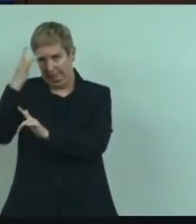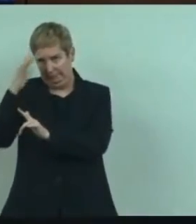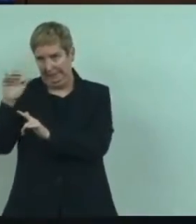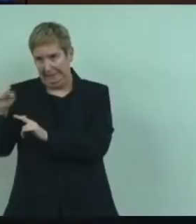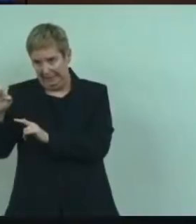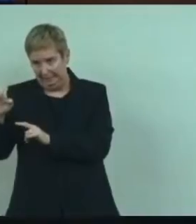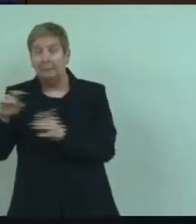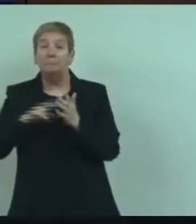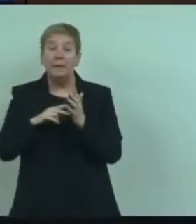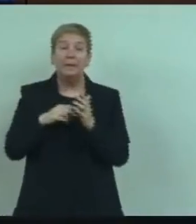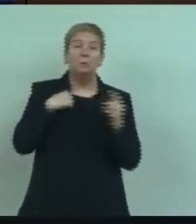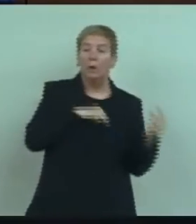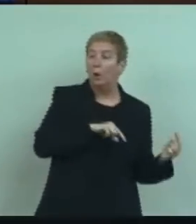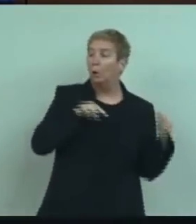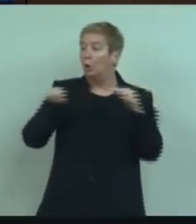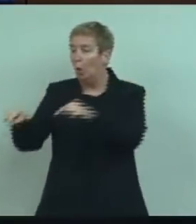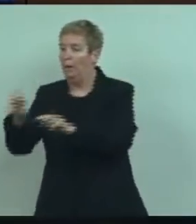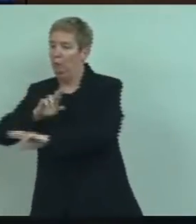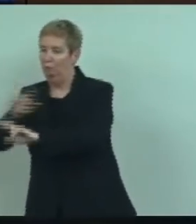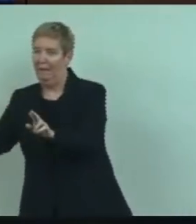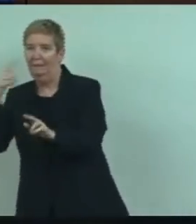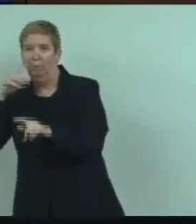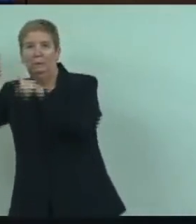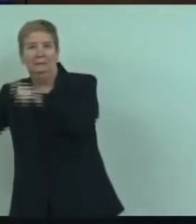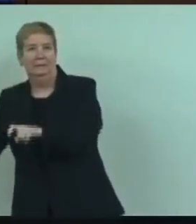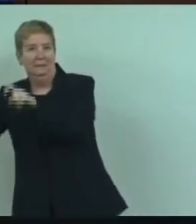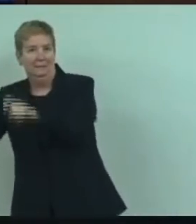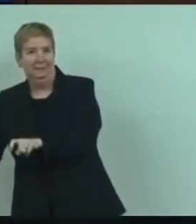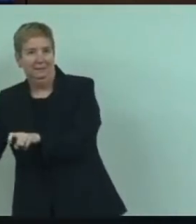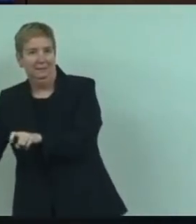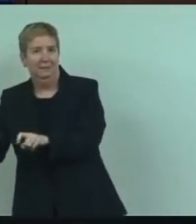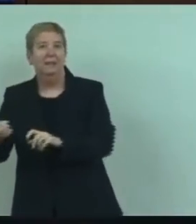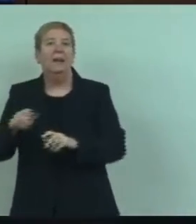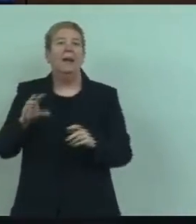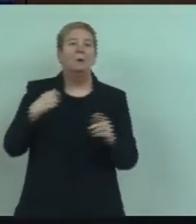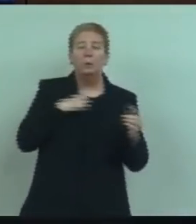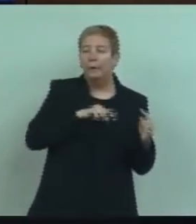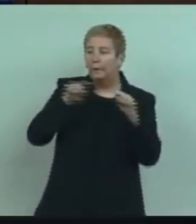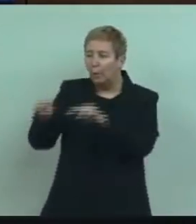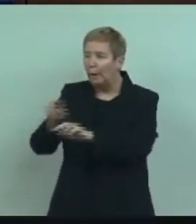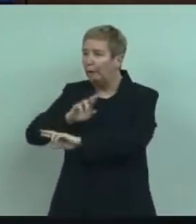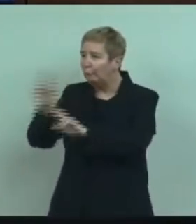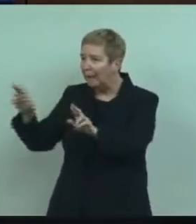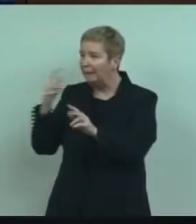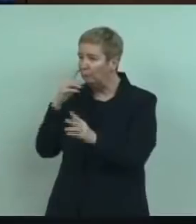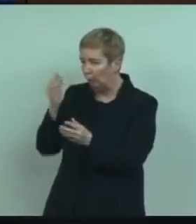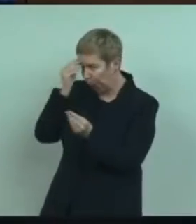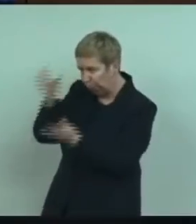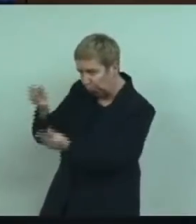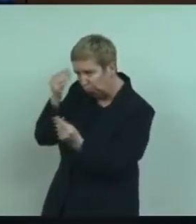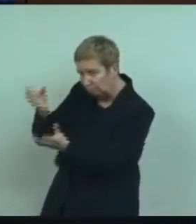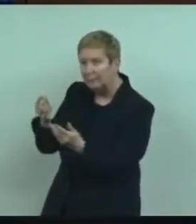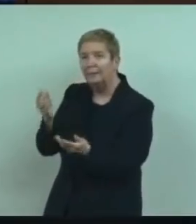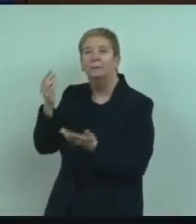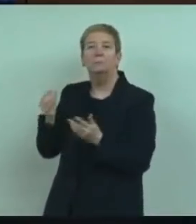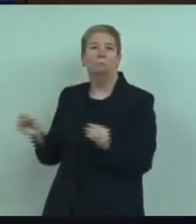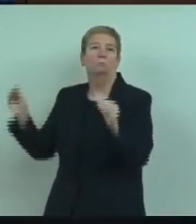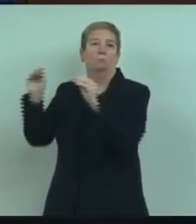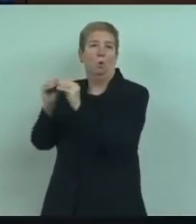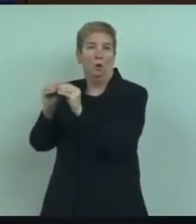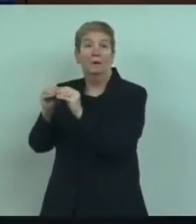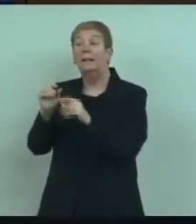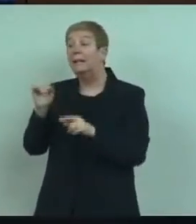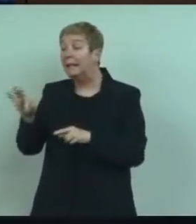testing folks and doing as much as we can to provide valuable information. And if we've got someone who needs to be